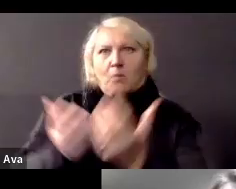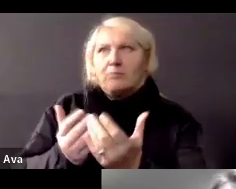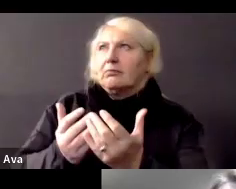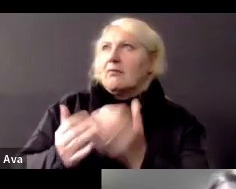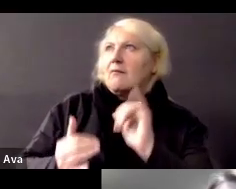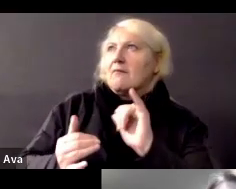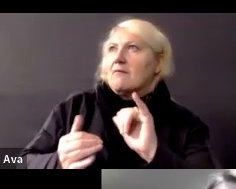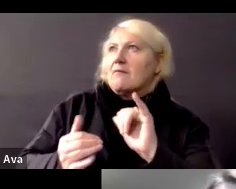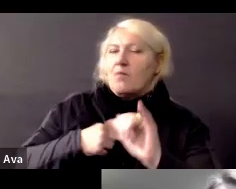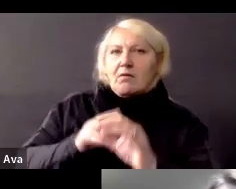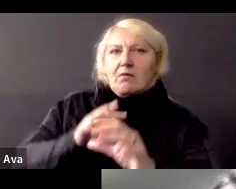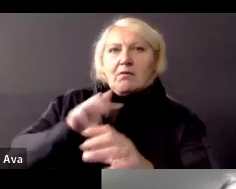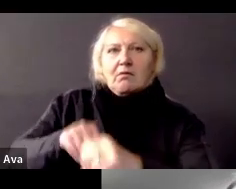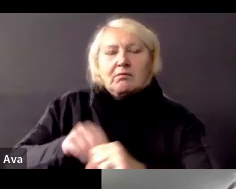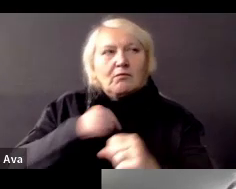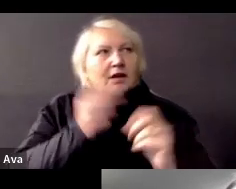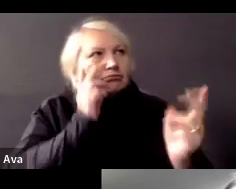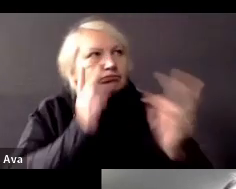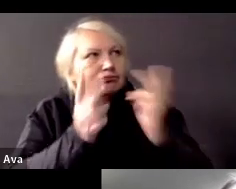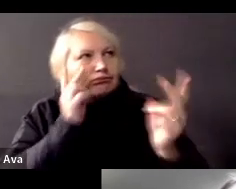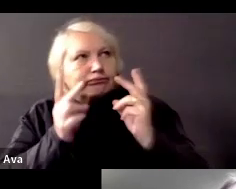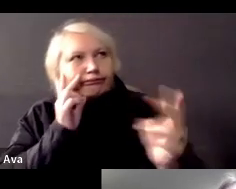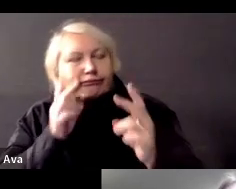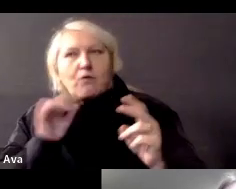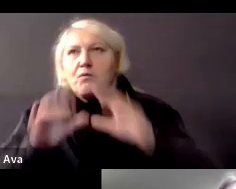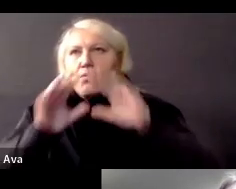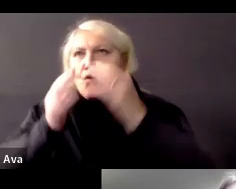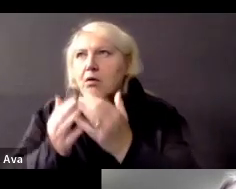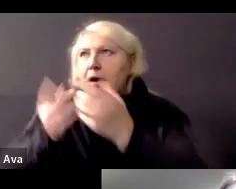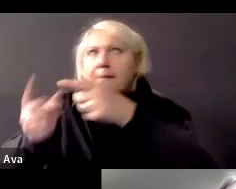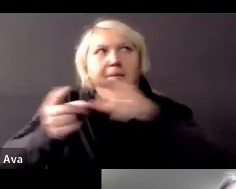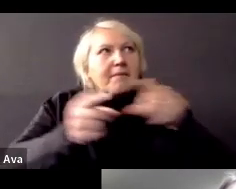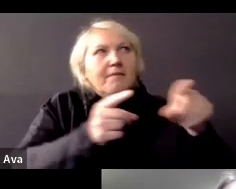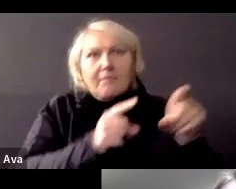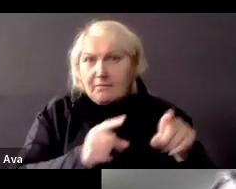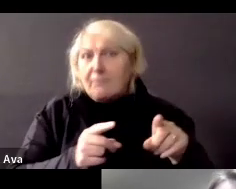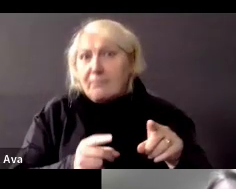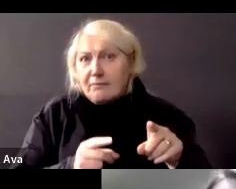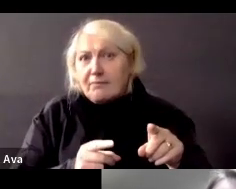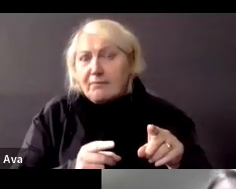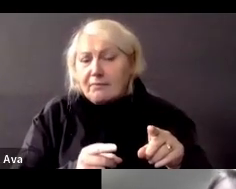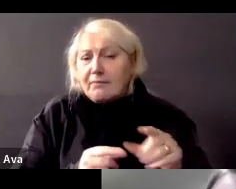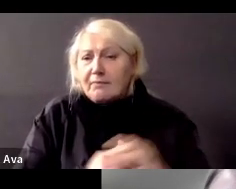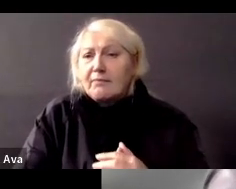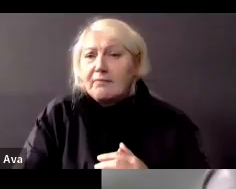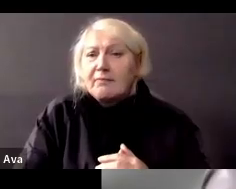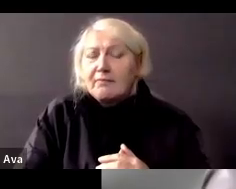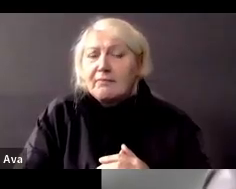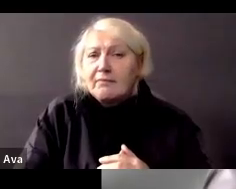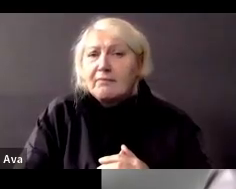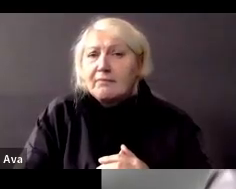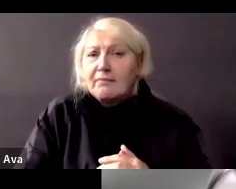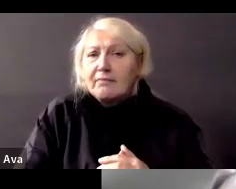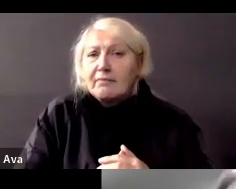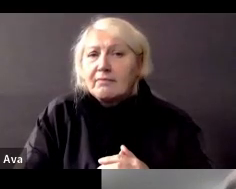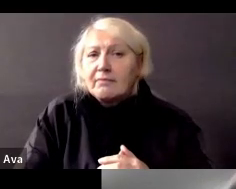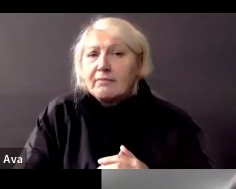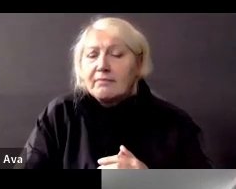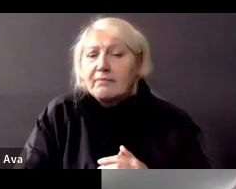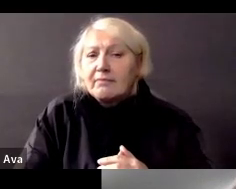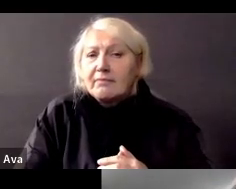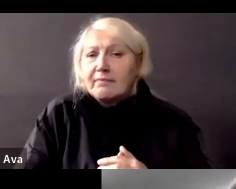things going on around the world. Uh, some of which, and it seems so often these days,